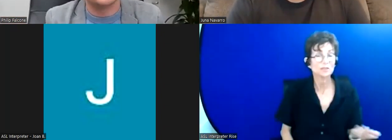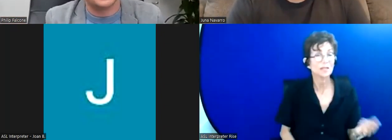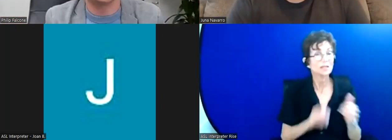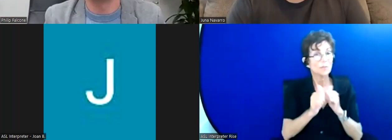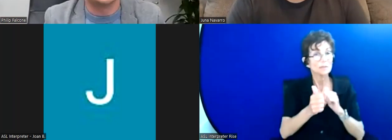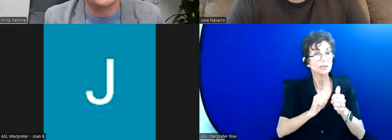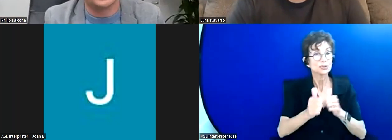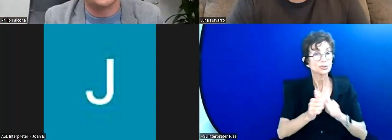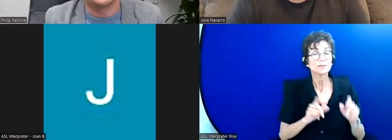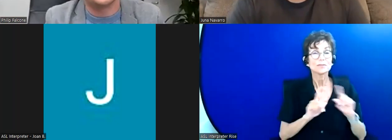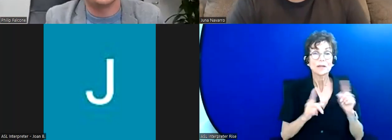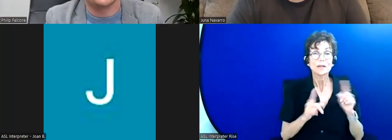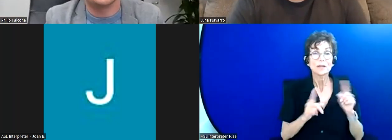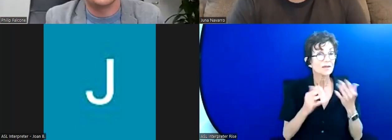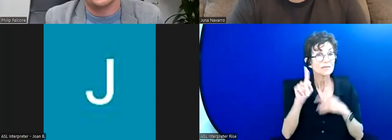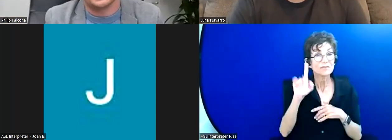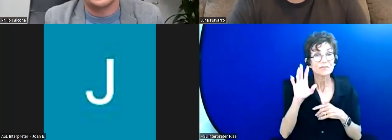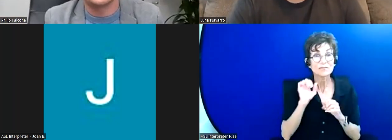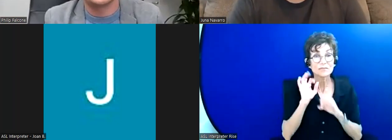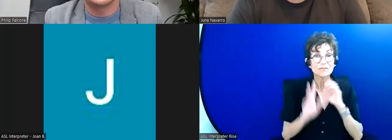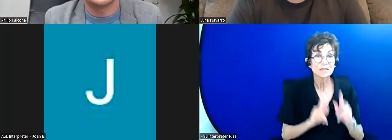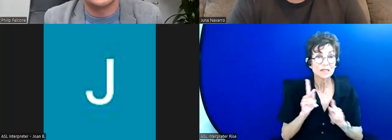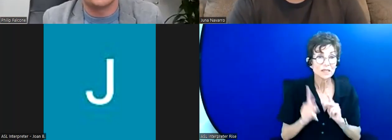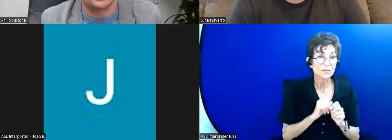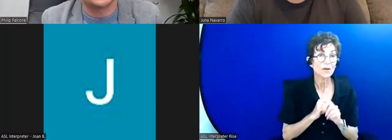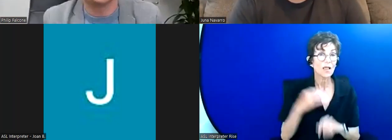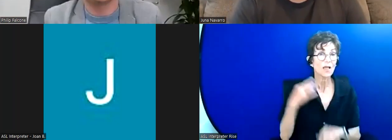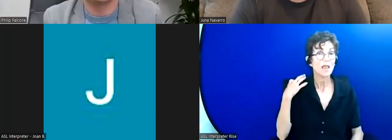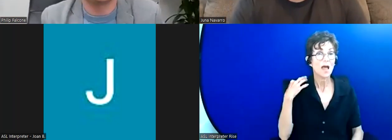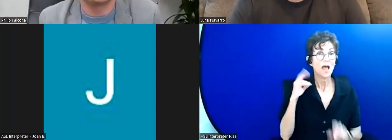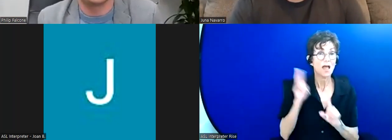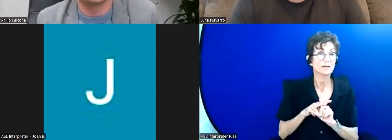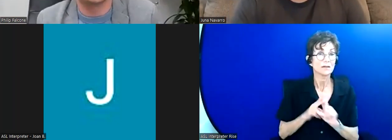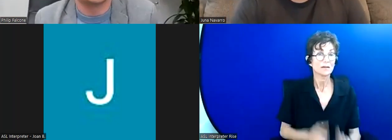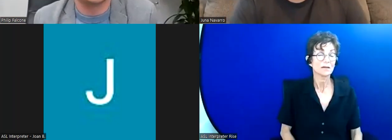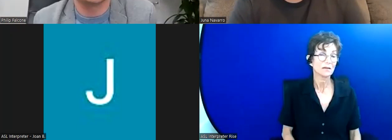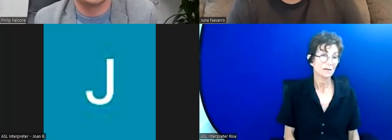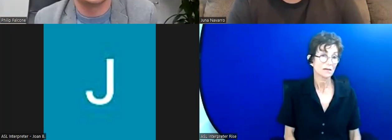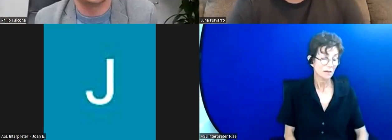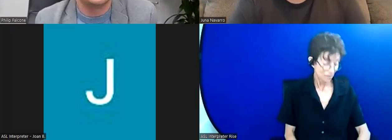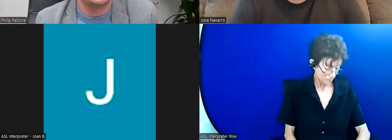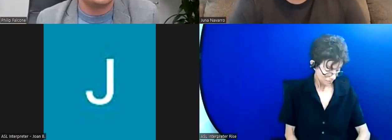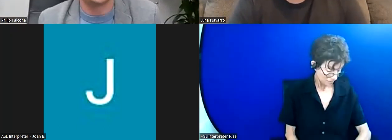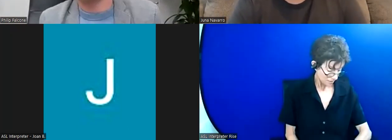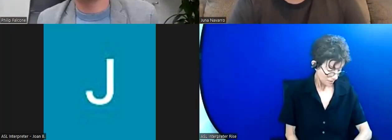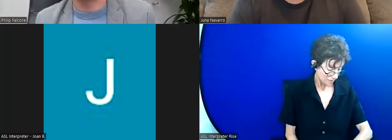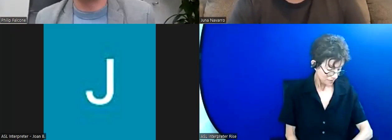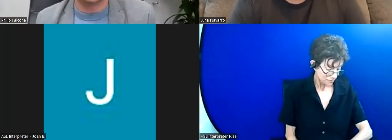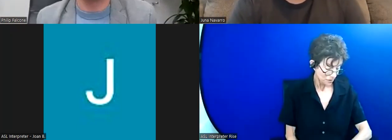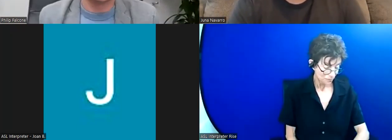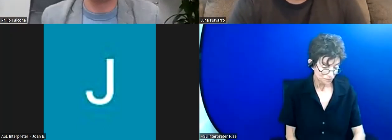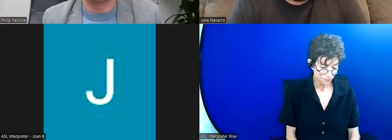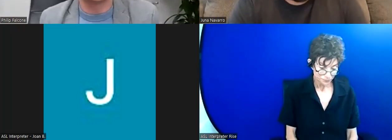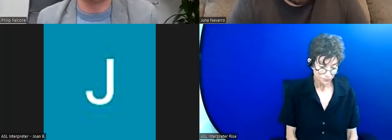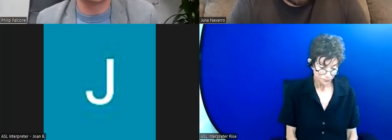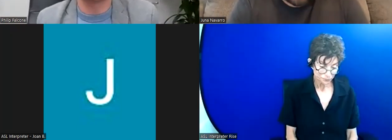be 100 people apply for it and that work be for not really. And when you're first starting out,